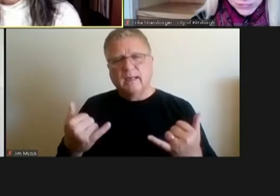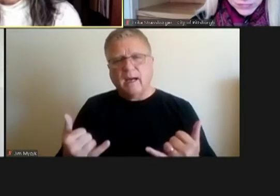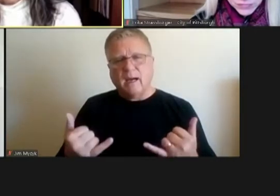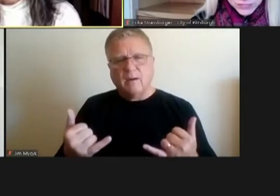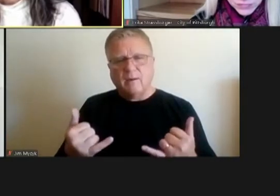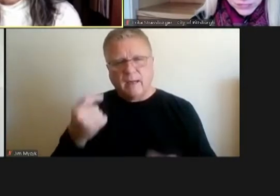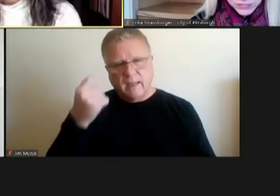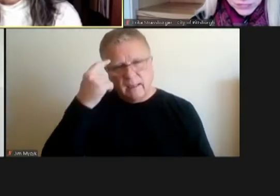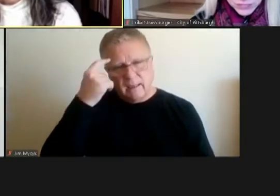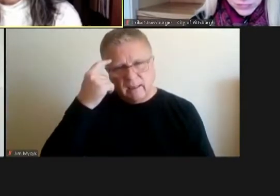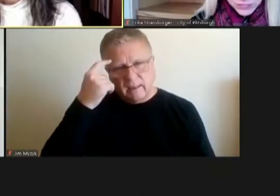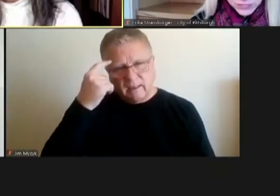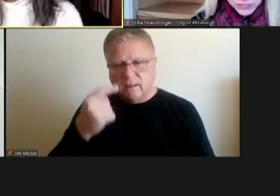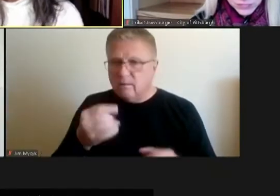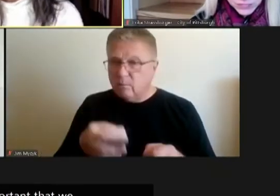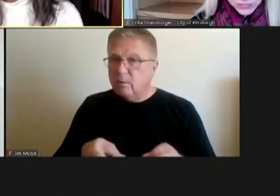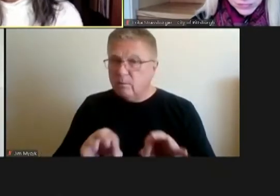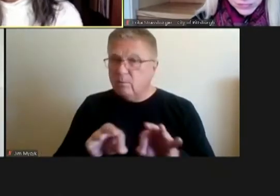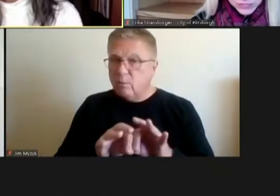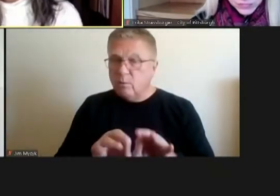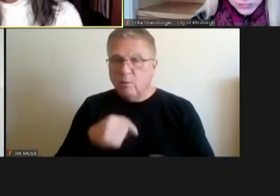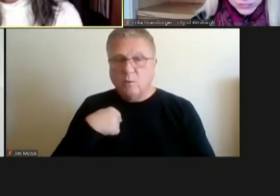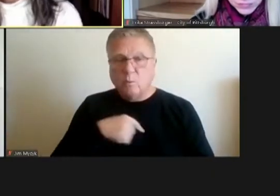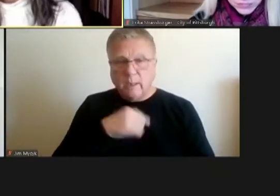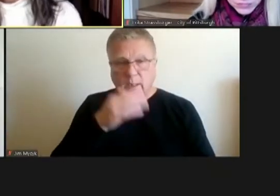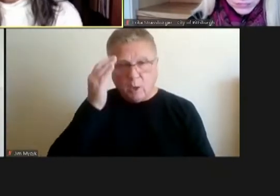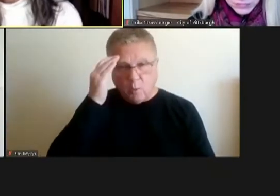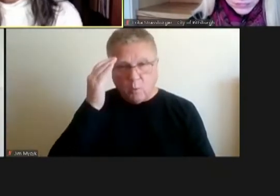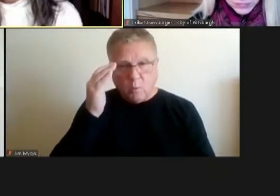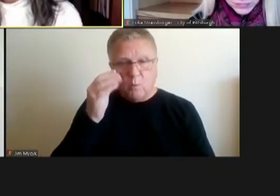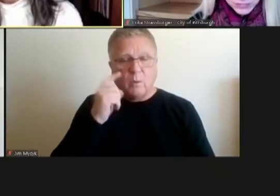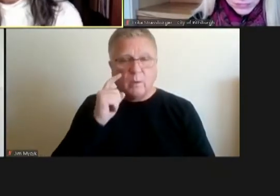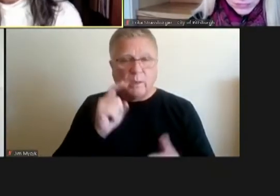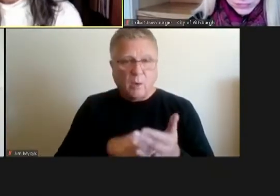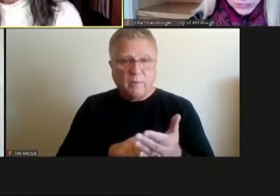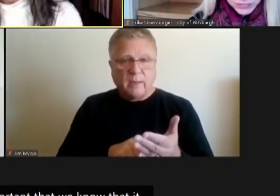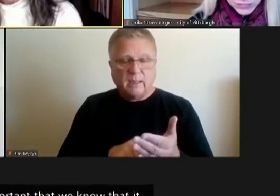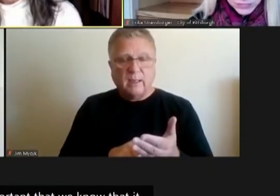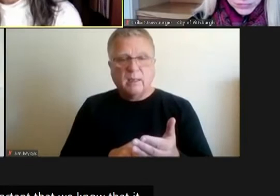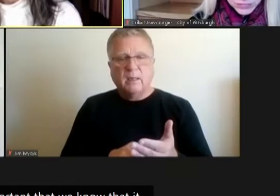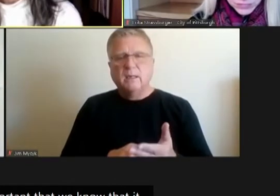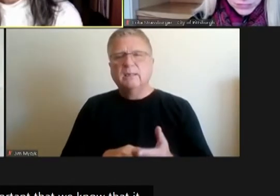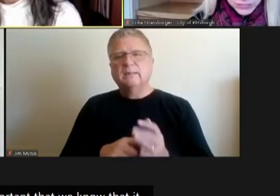think, important that we know that. It was painful.